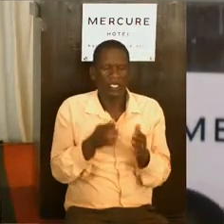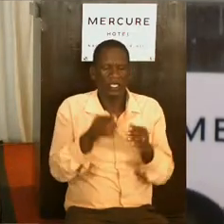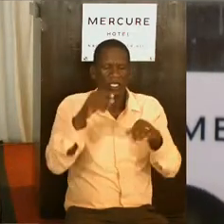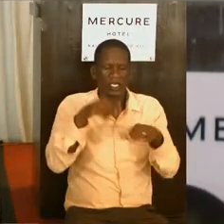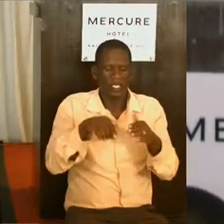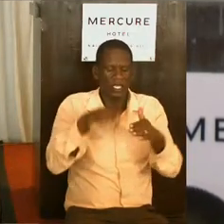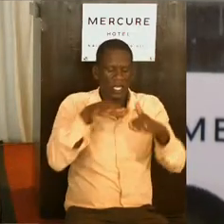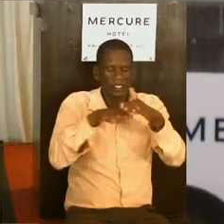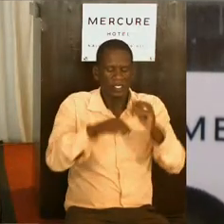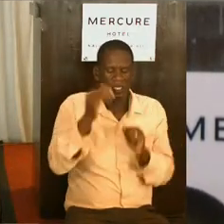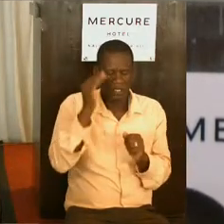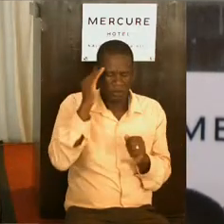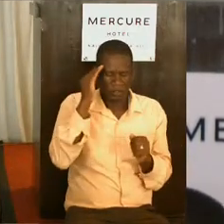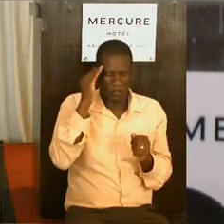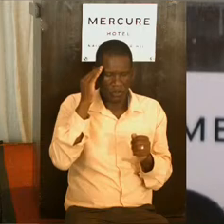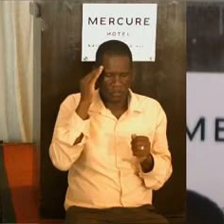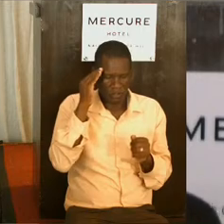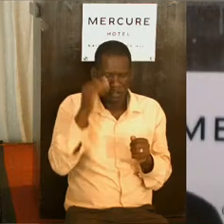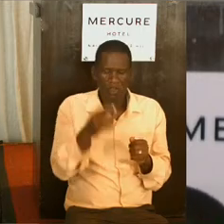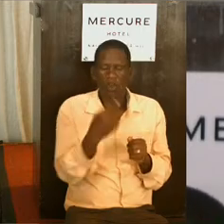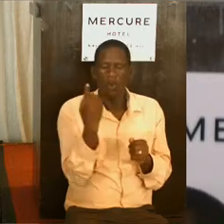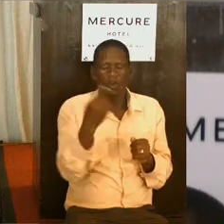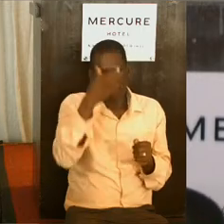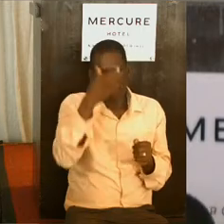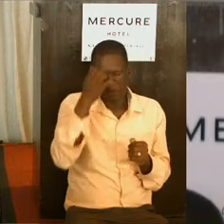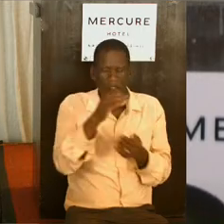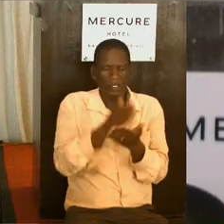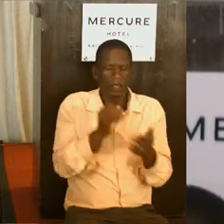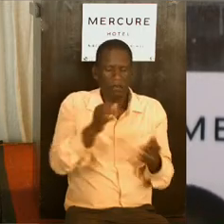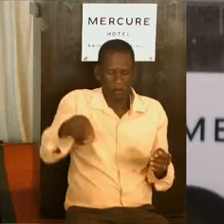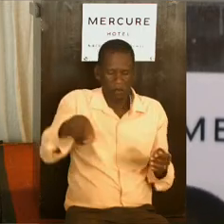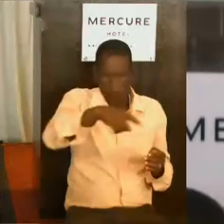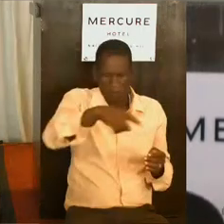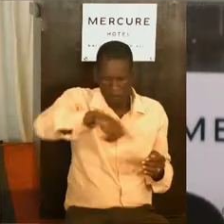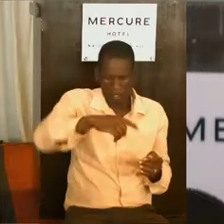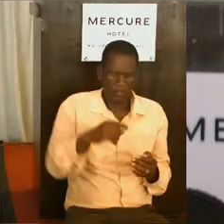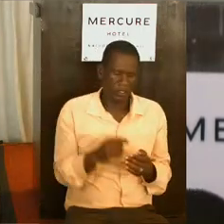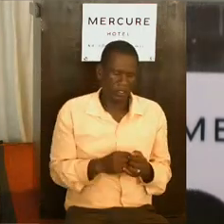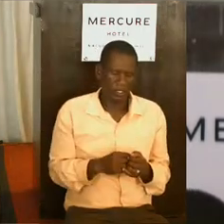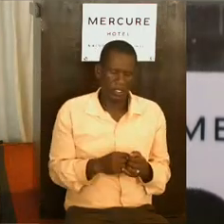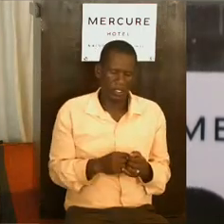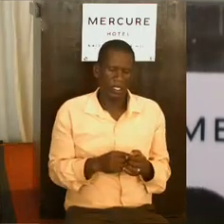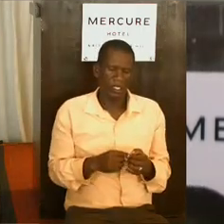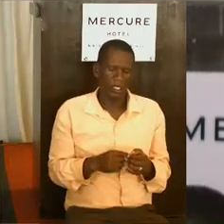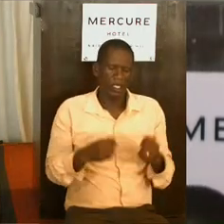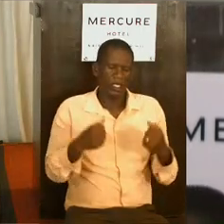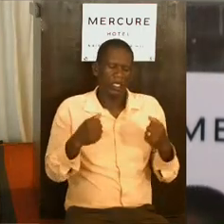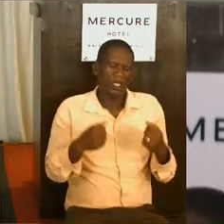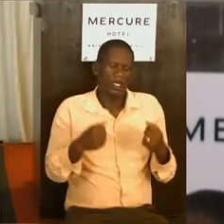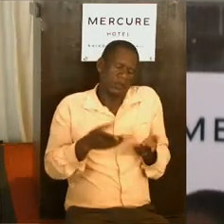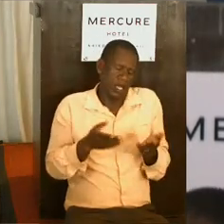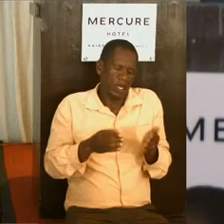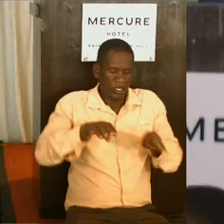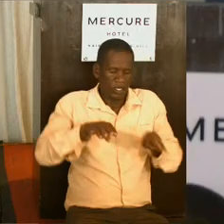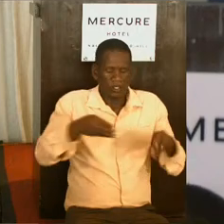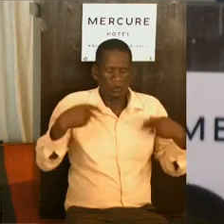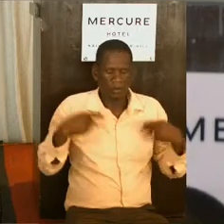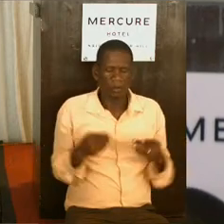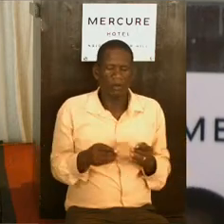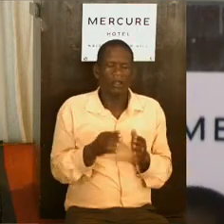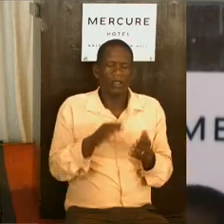accessing education just because some of us happen to be persons with disabilities